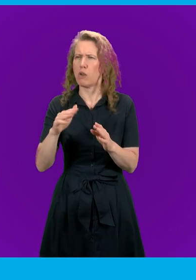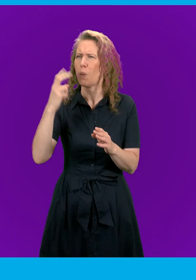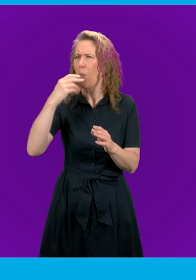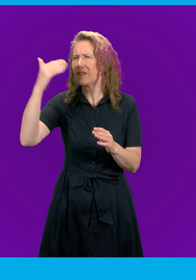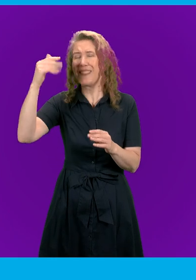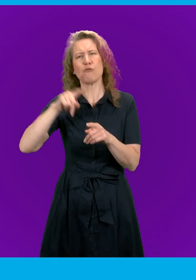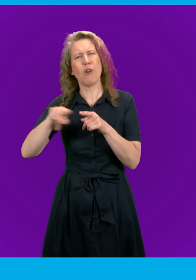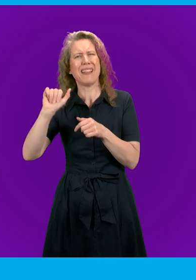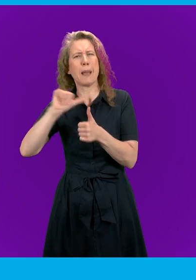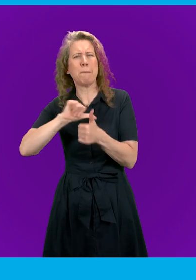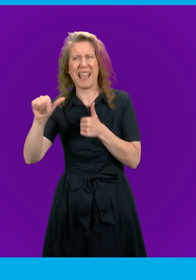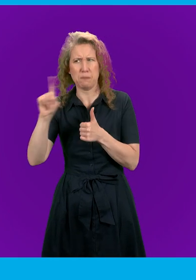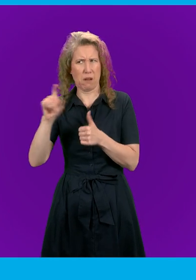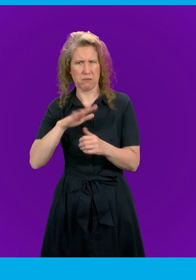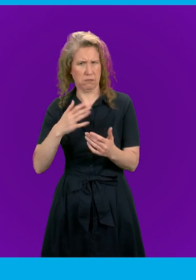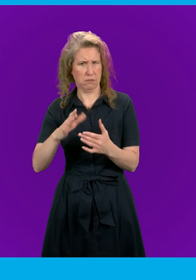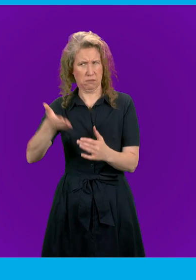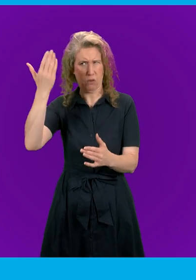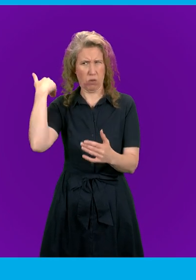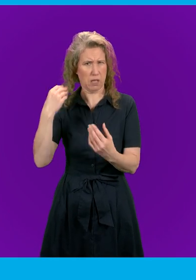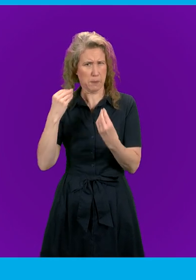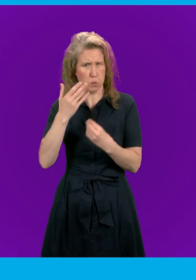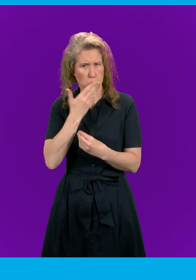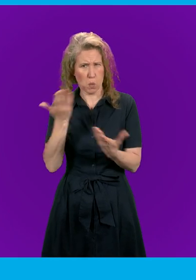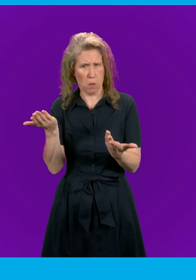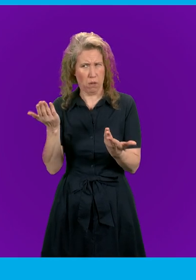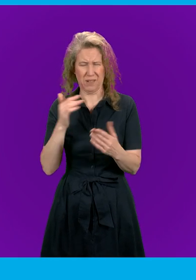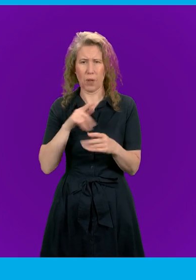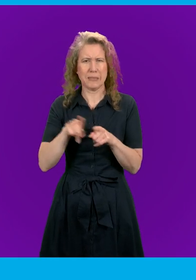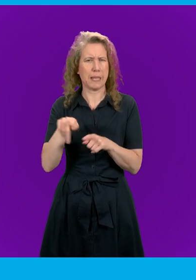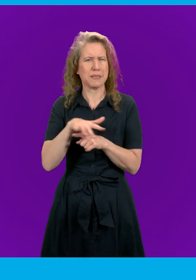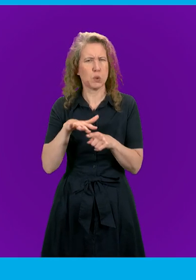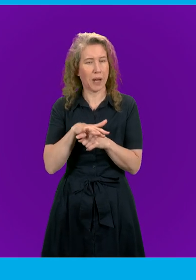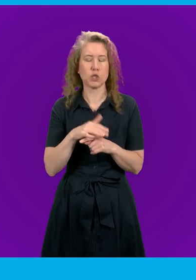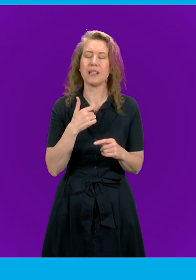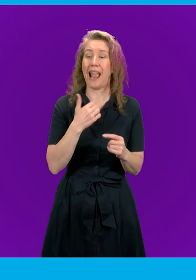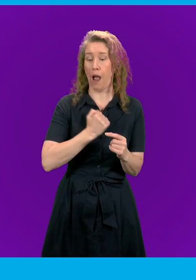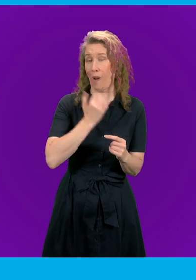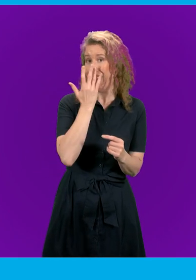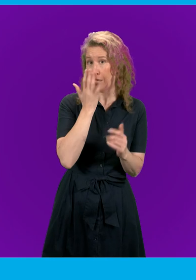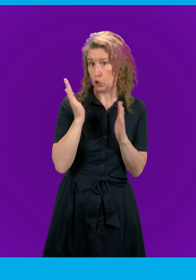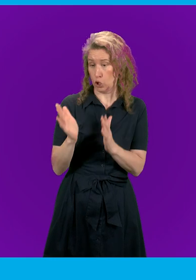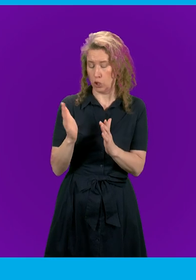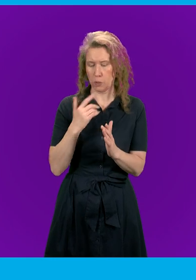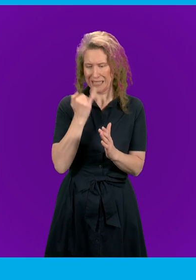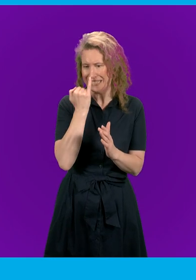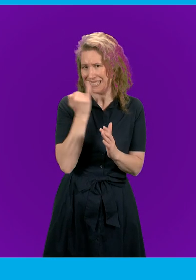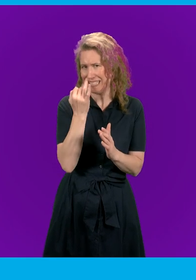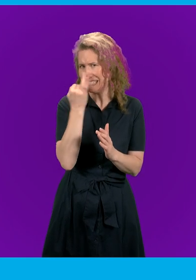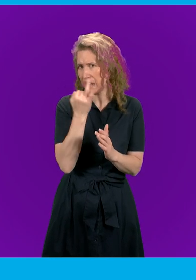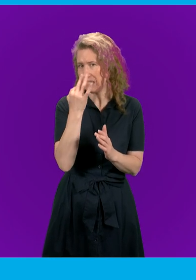but aren't in that situation. Because, like, the age that we're at, the 16,